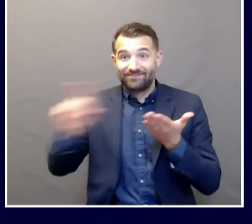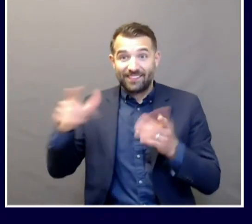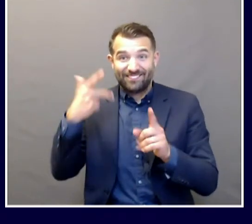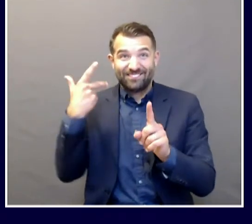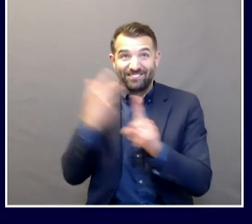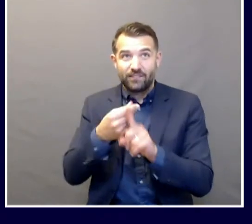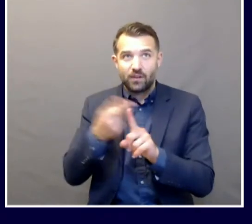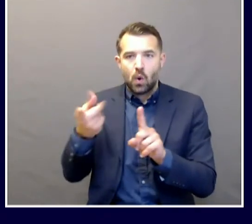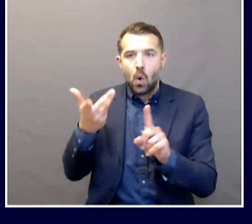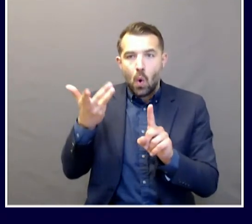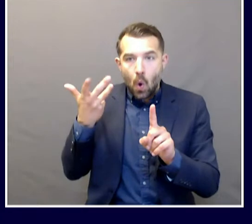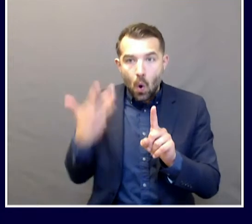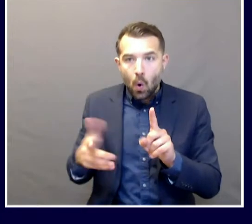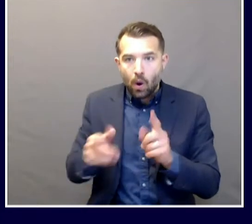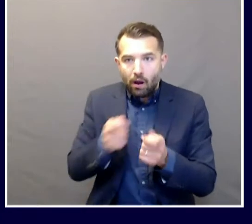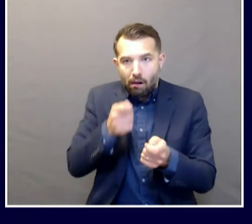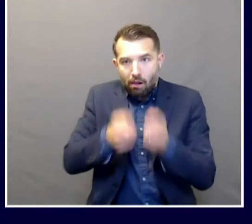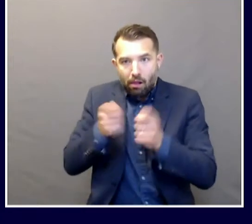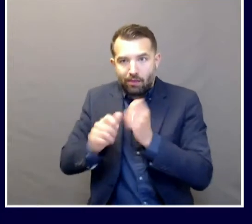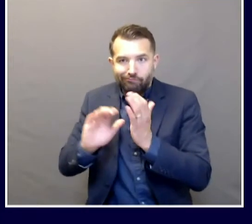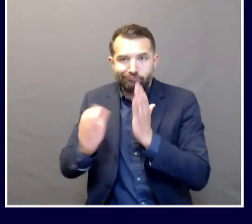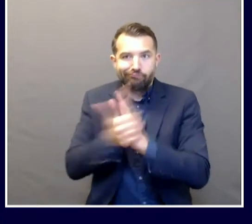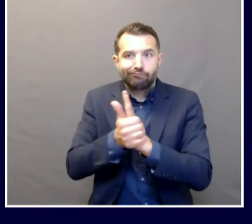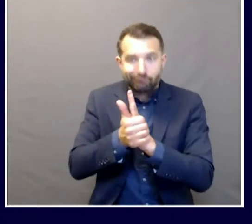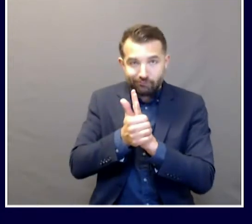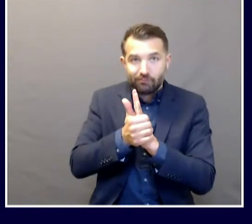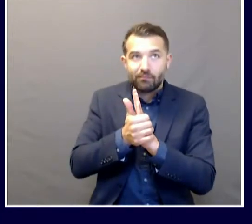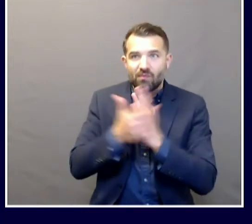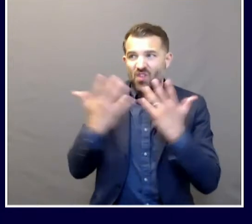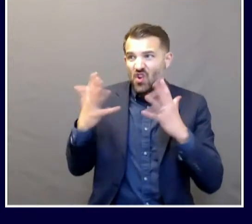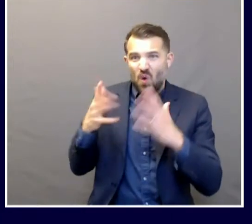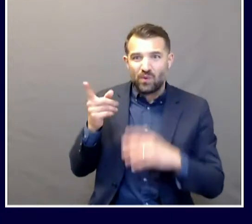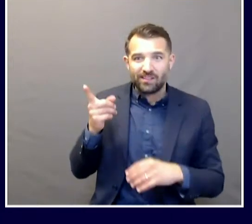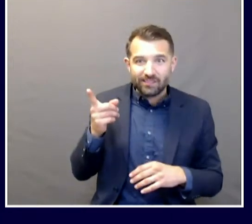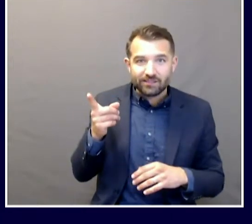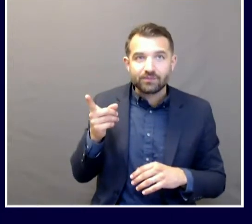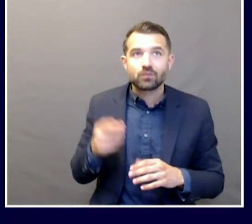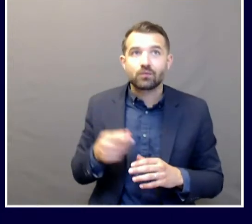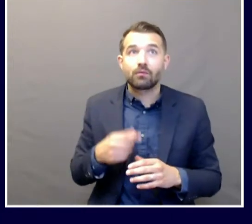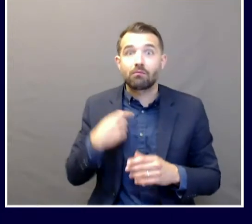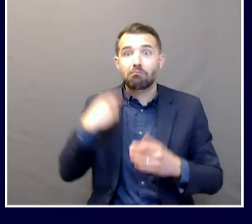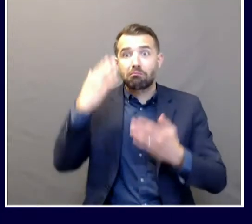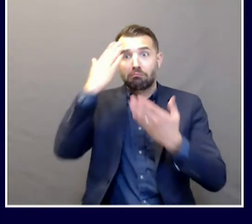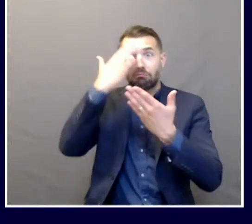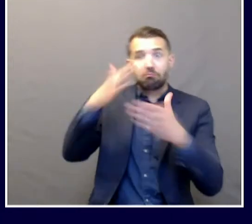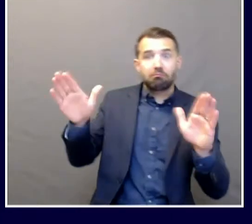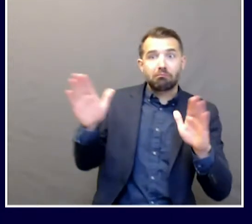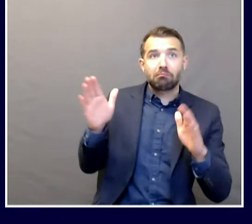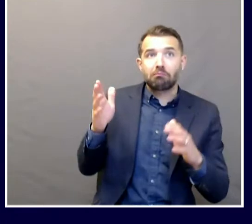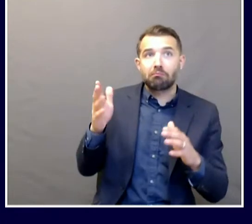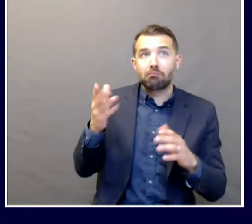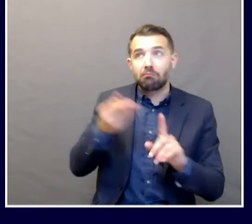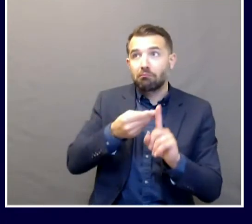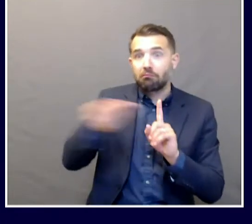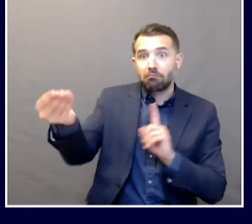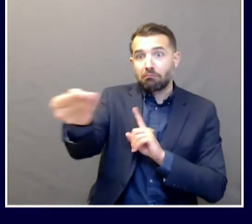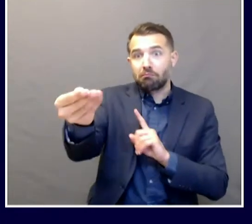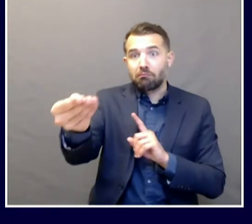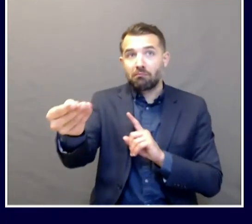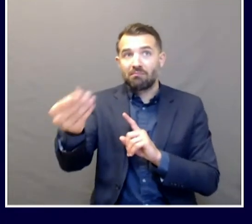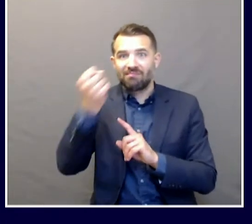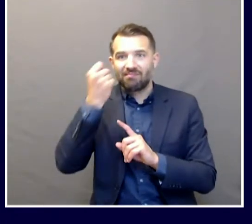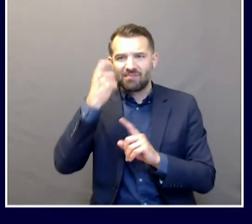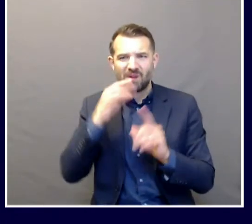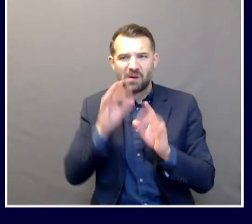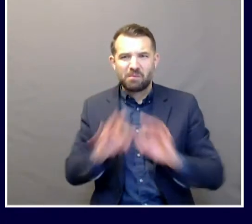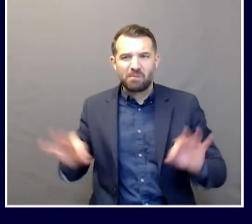very technical discussion, but I'm open to the idea. I just want to make sure we think it through to the end. Great. And then as to your